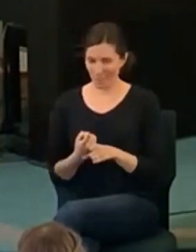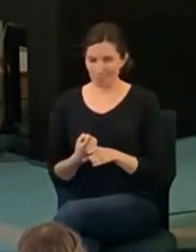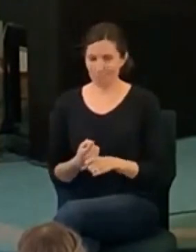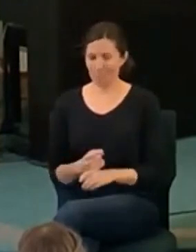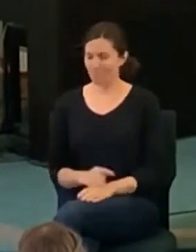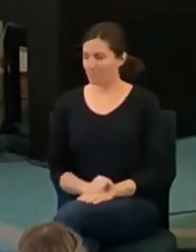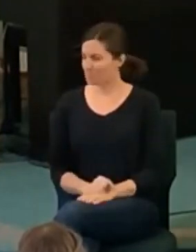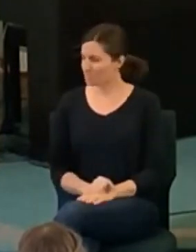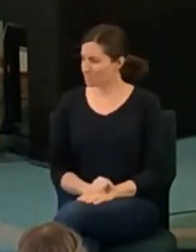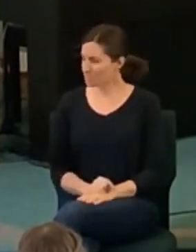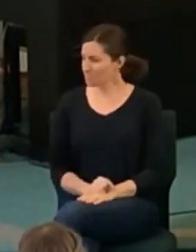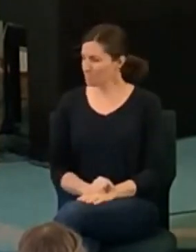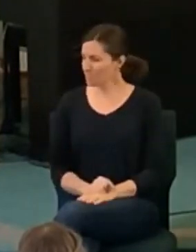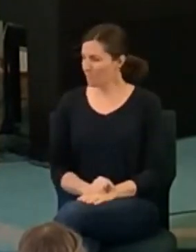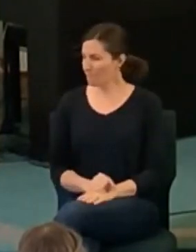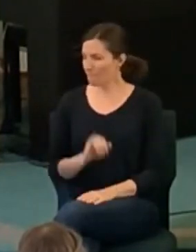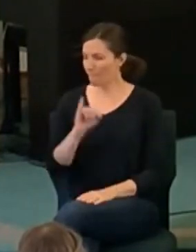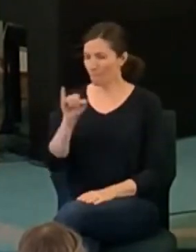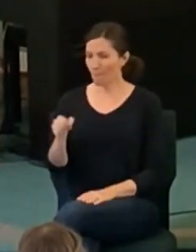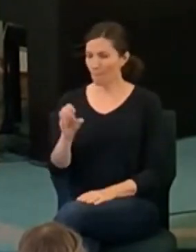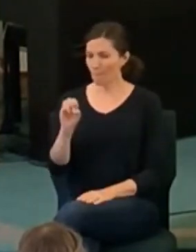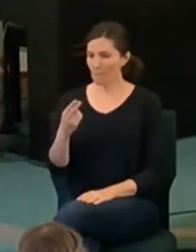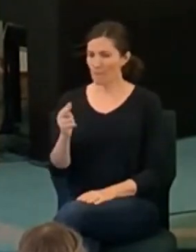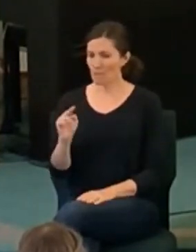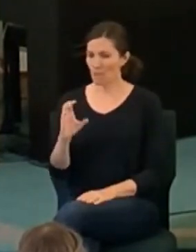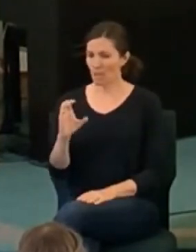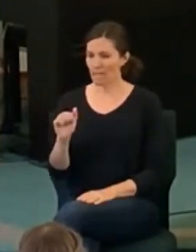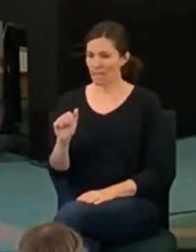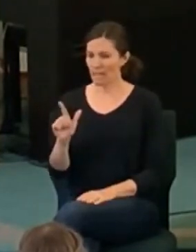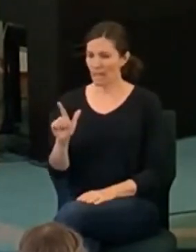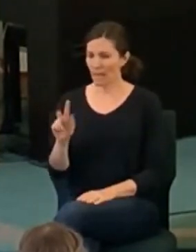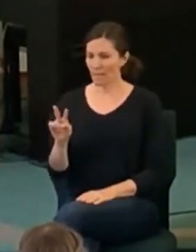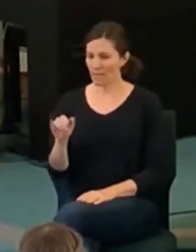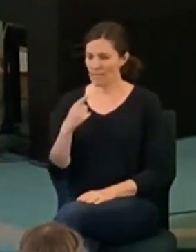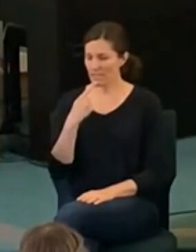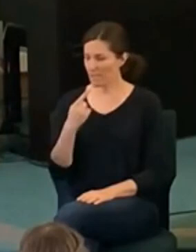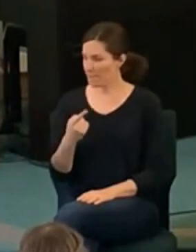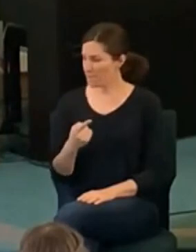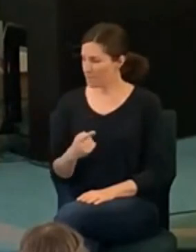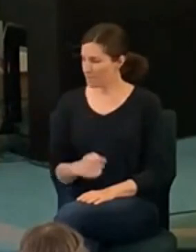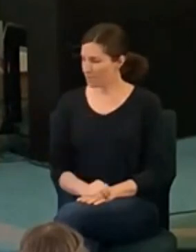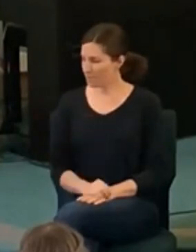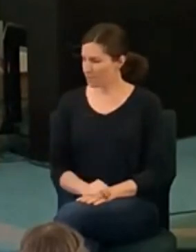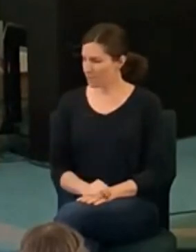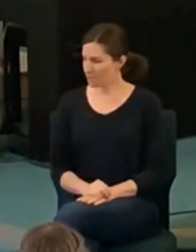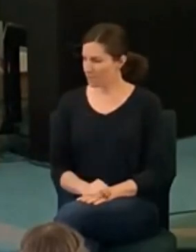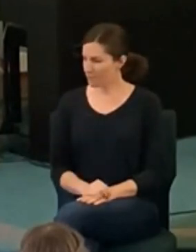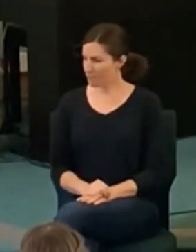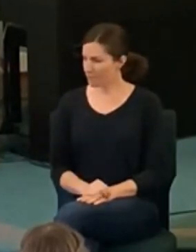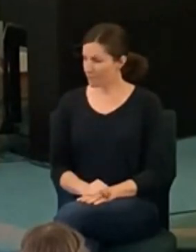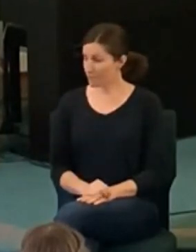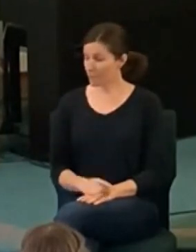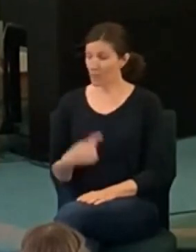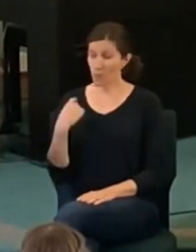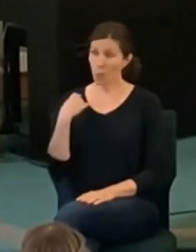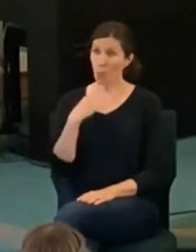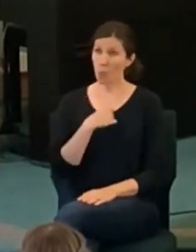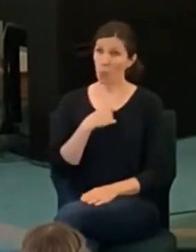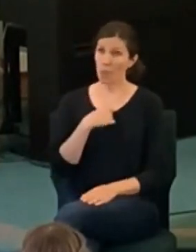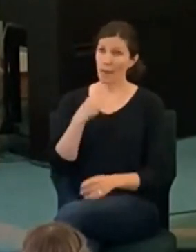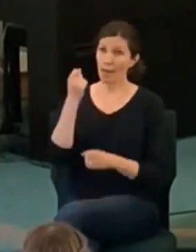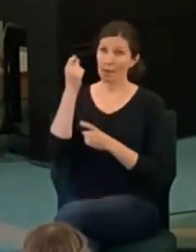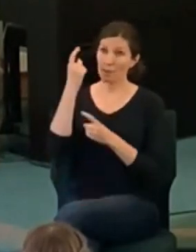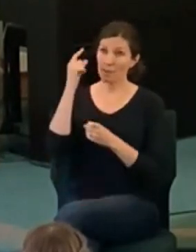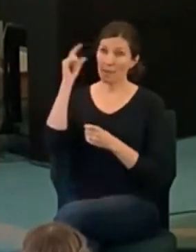me. Please don't do it again. Forgiveness is not permission for someone to continue in sin. There still should